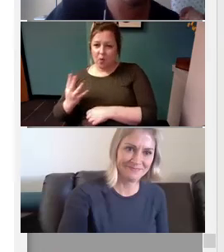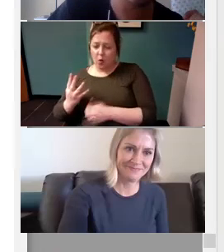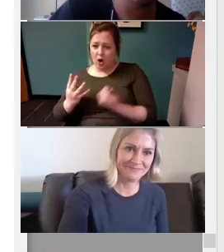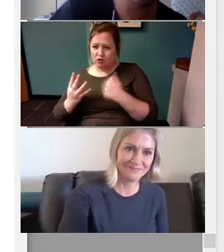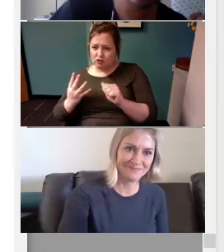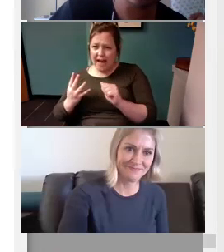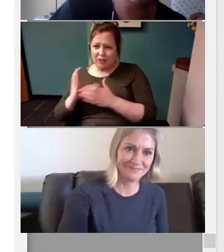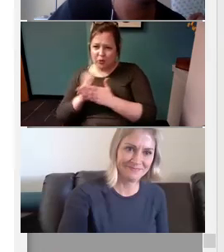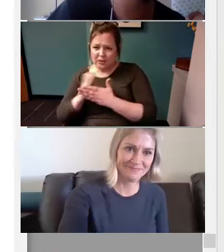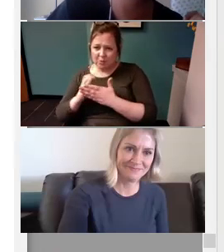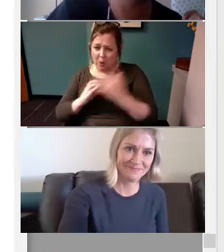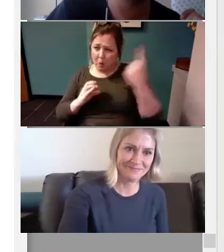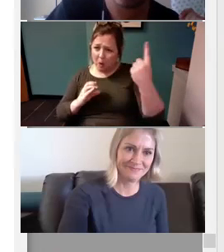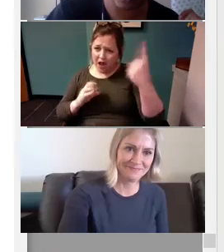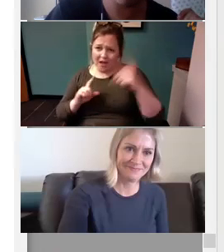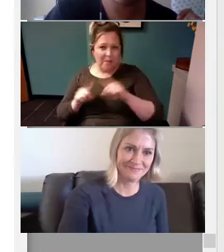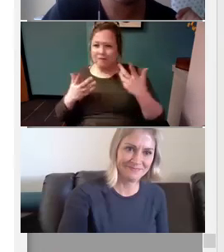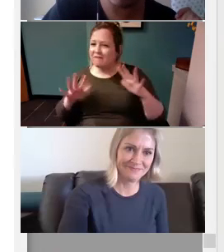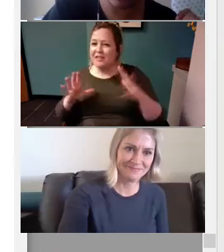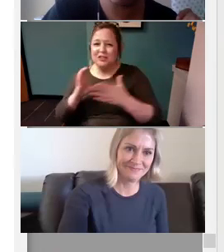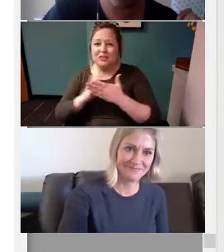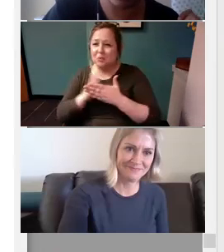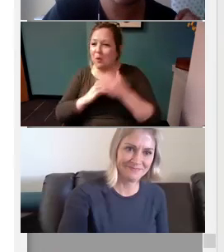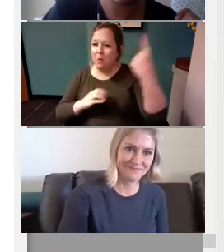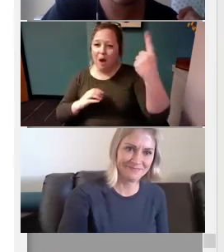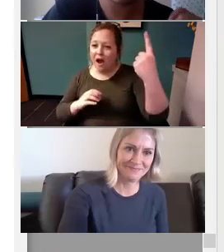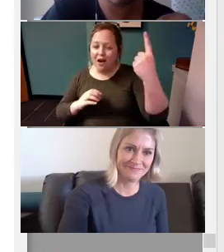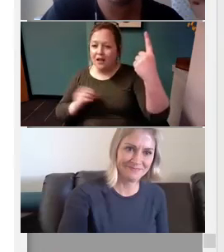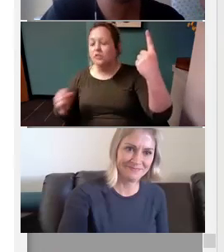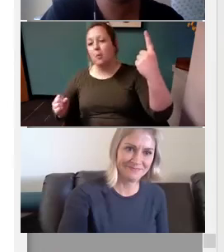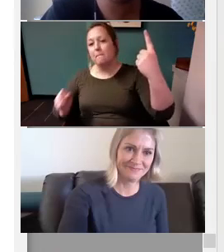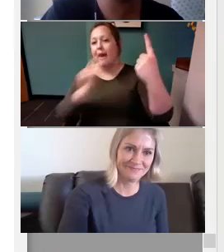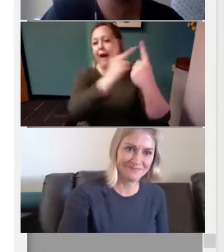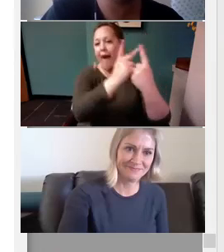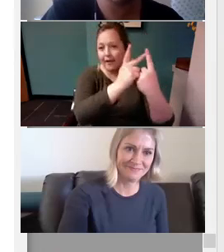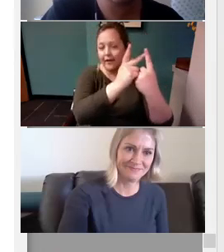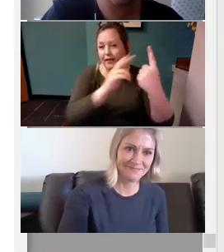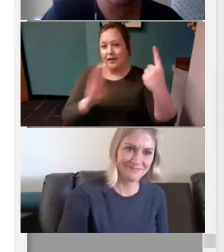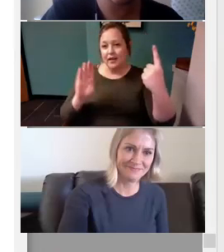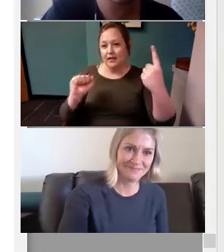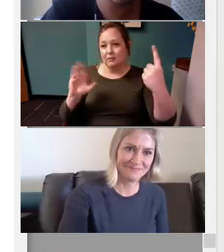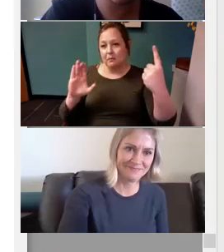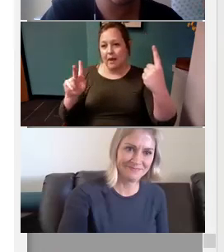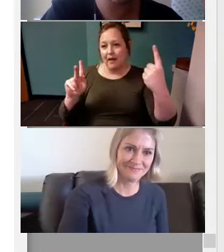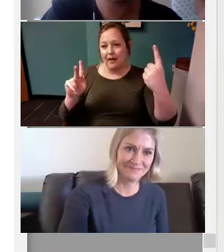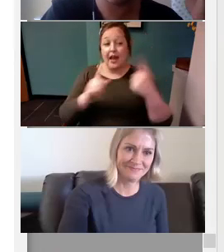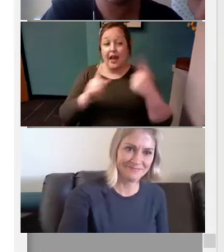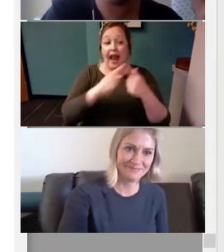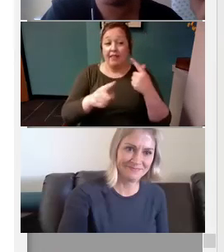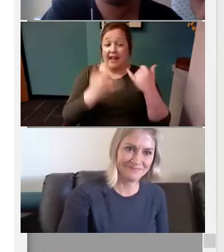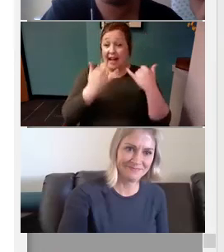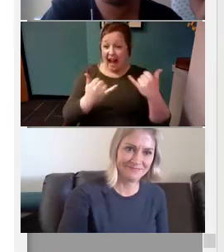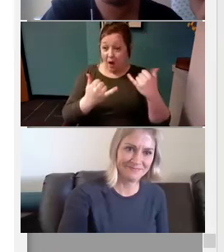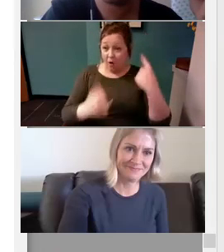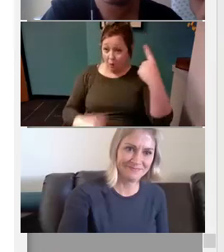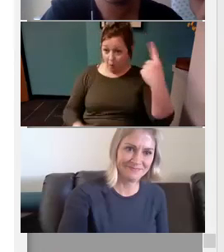come back directly to 2, then I come back to 1. And from 1, I am now exploring node 3 using the edge 1 and